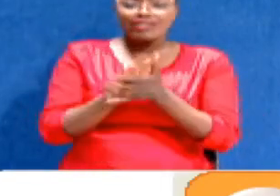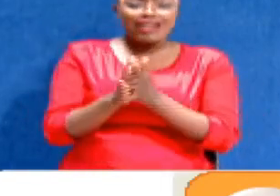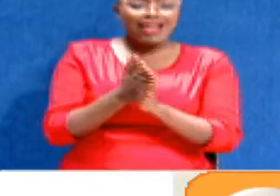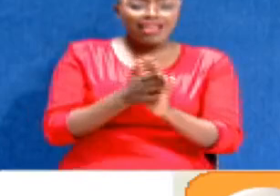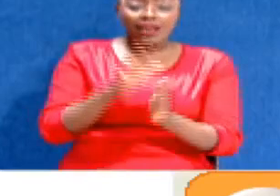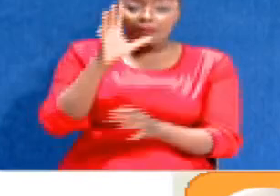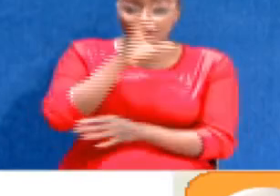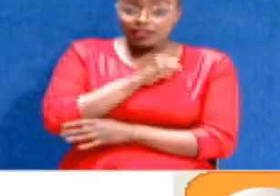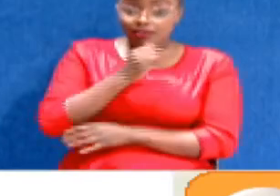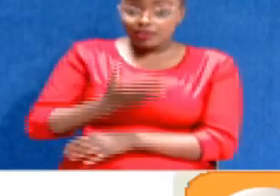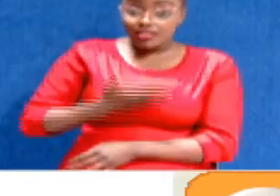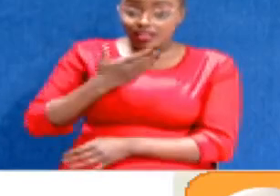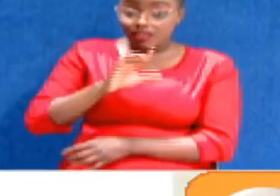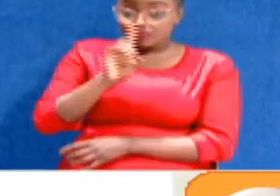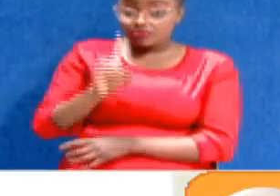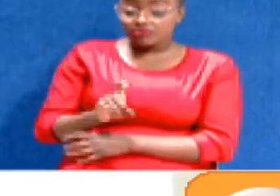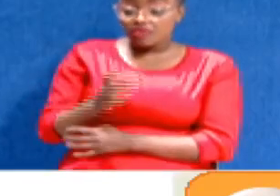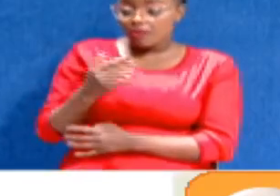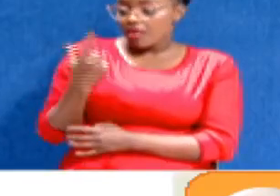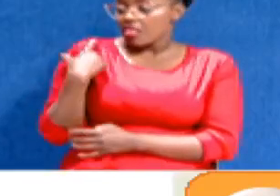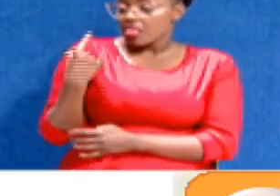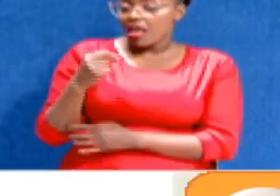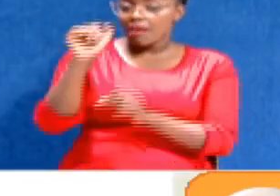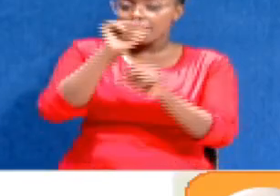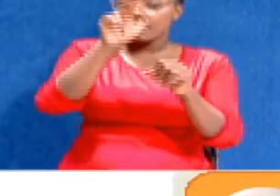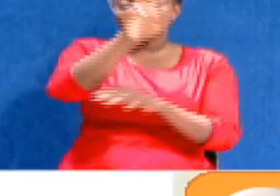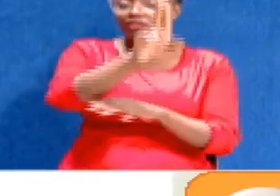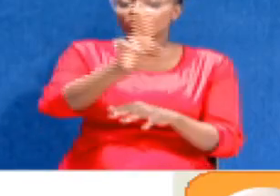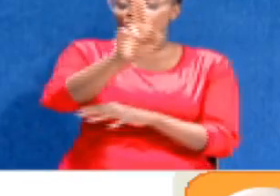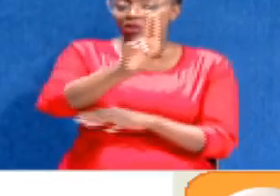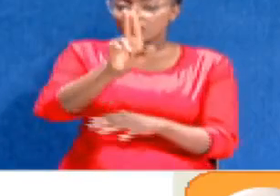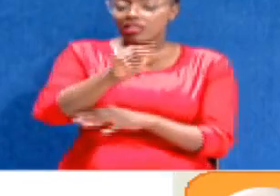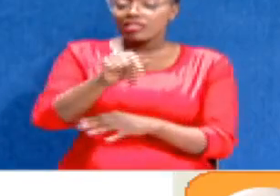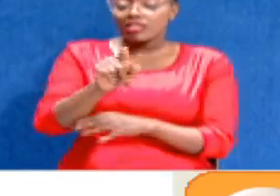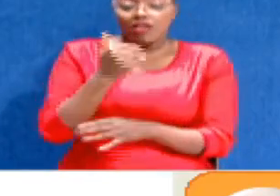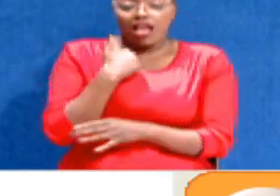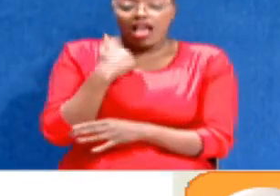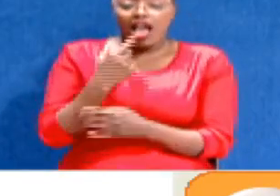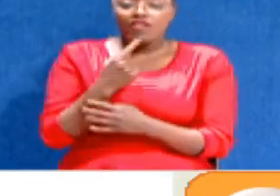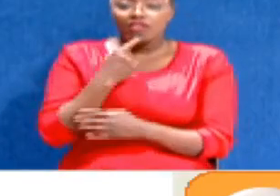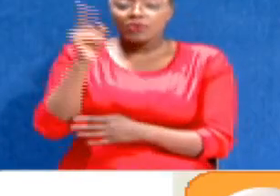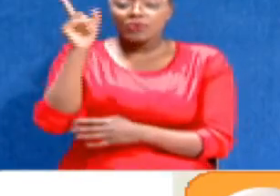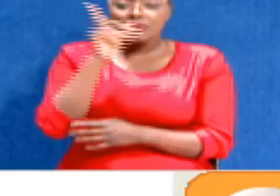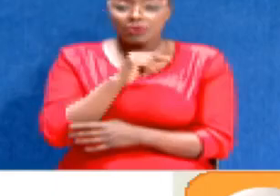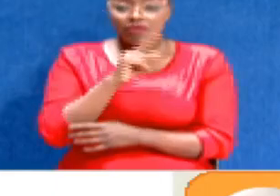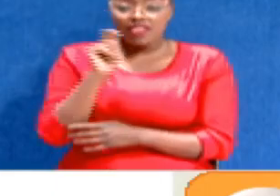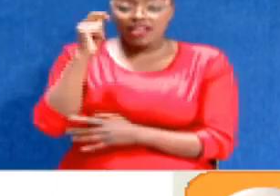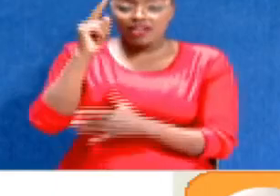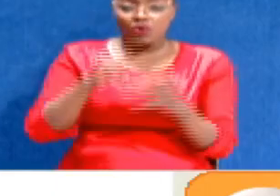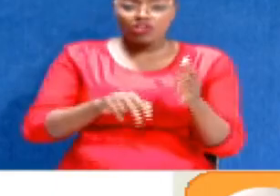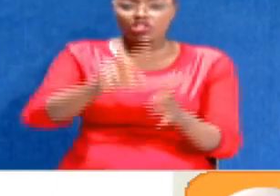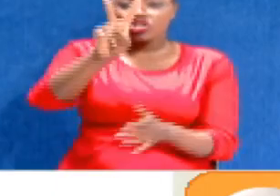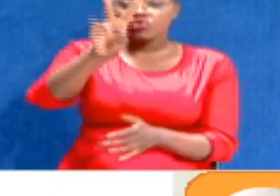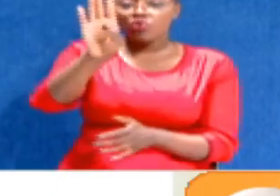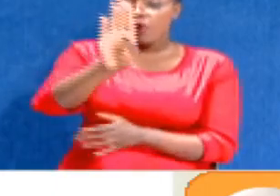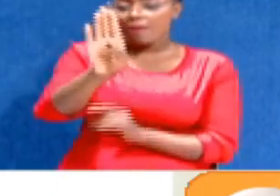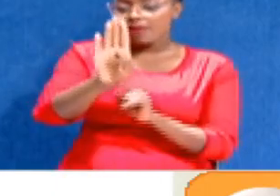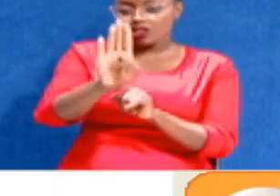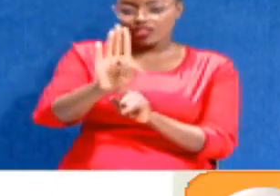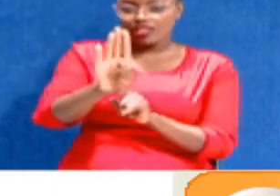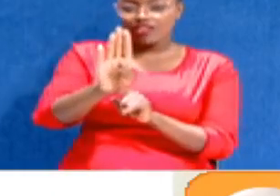Did I miss the anger when not too long ago President Uhuru Kenyatta, no less, revealed to the country that some 2 billion